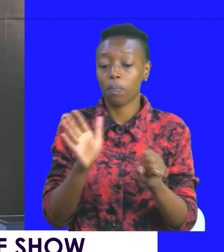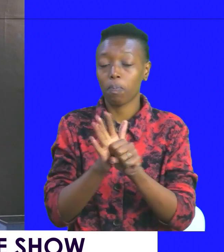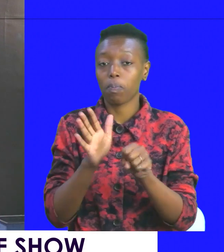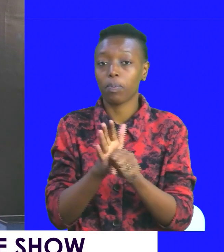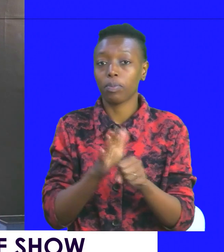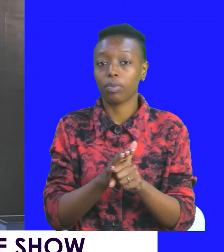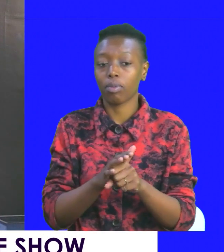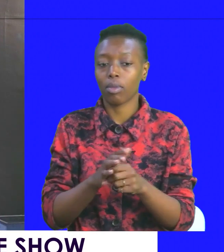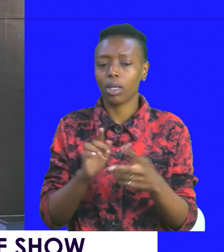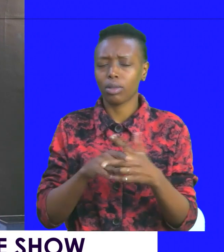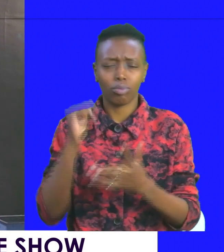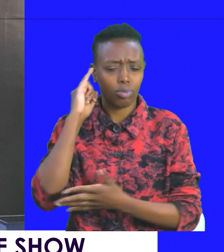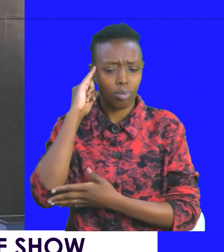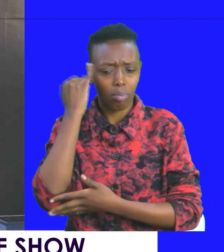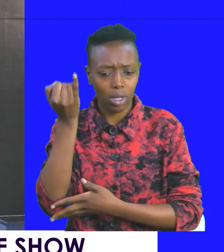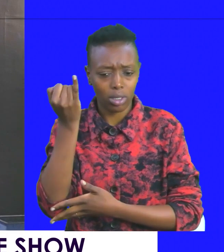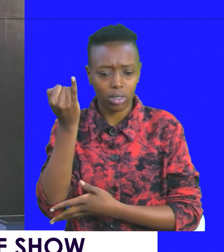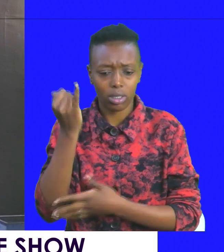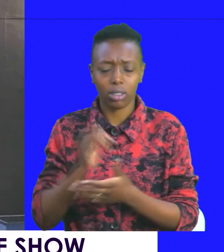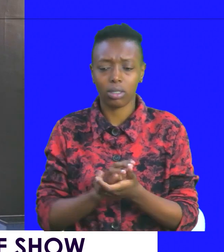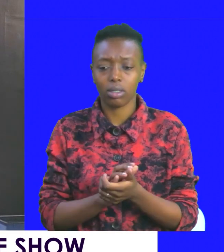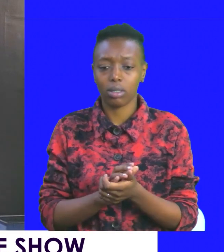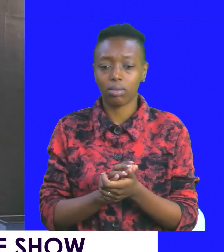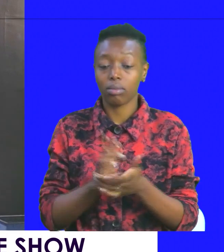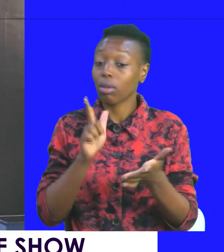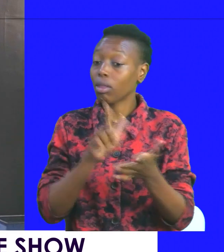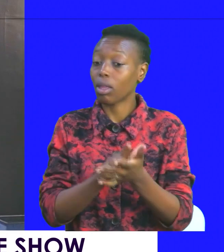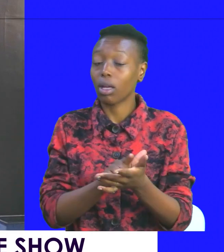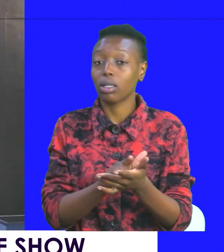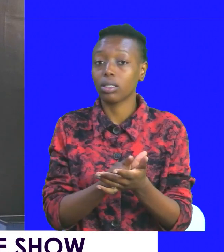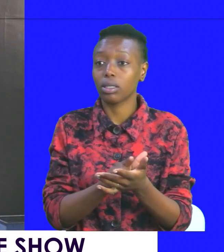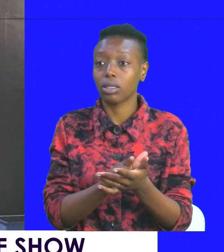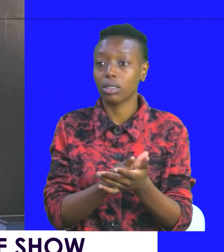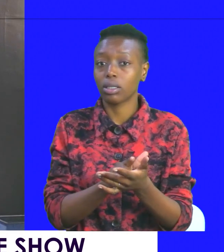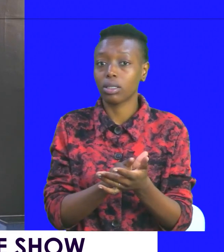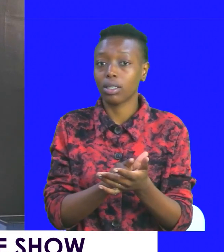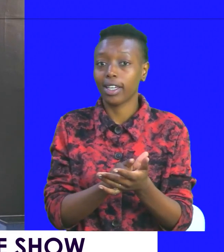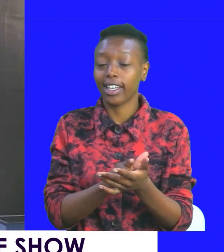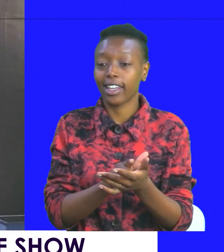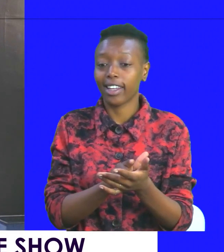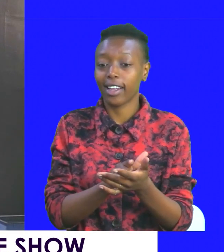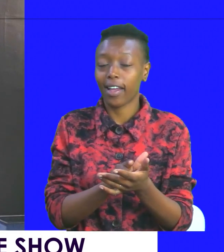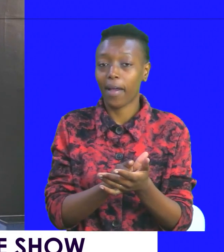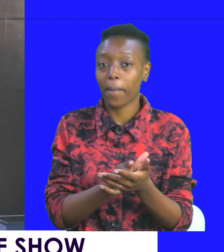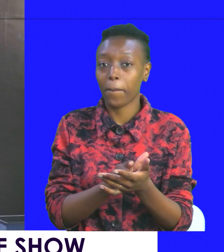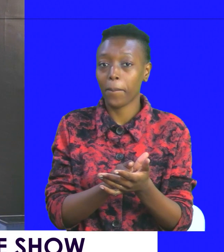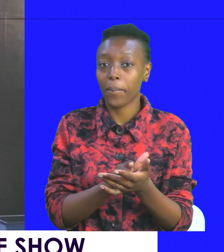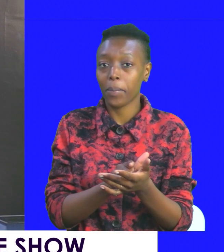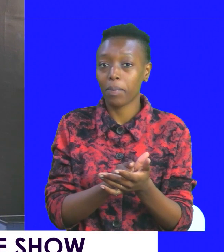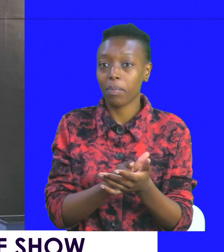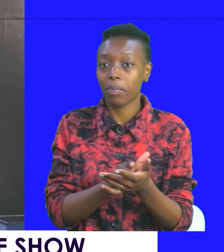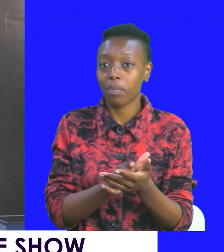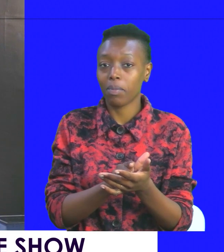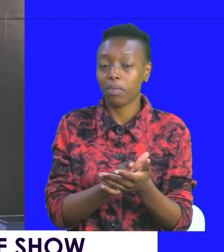When you start imagining that, even just conception in itself is not